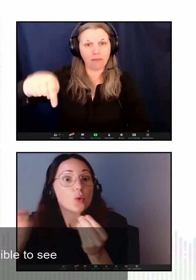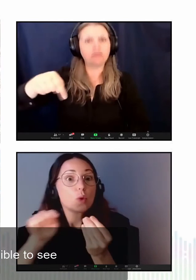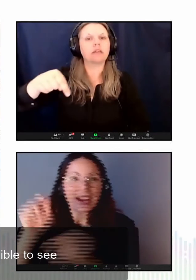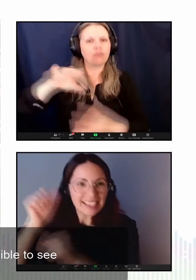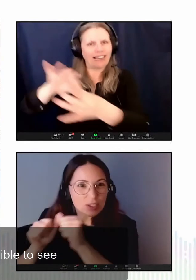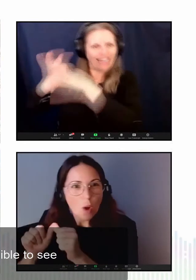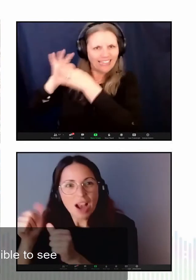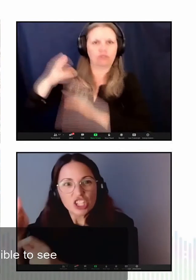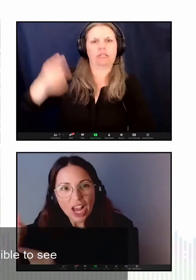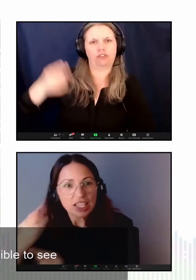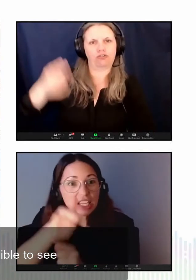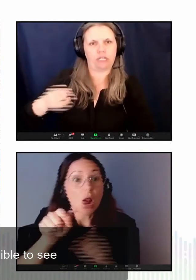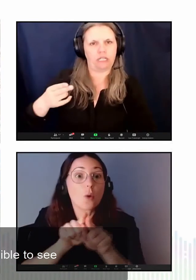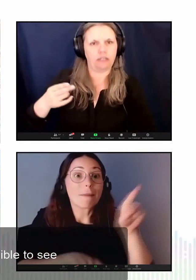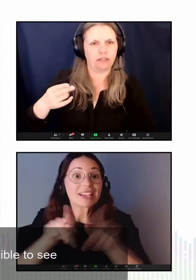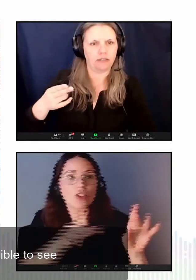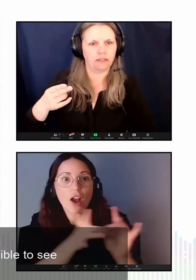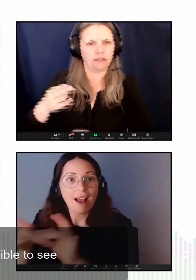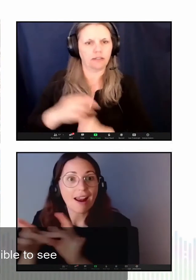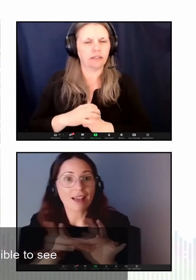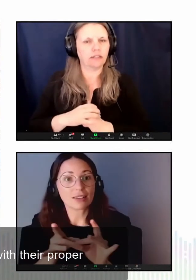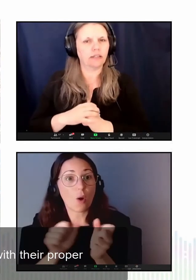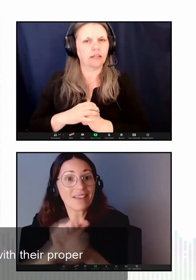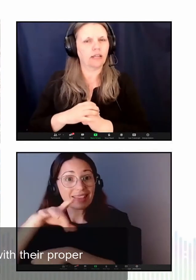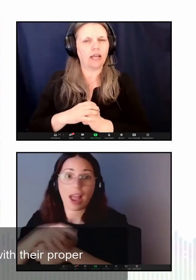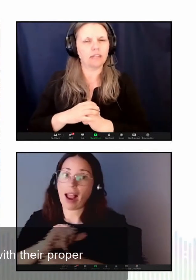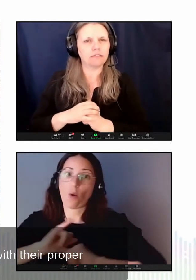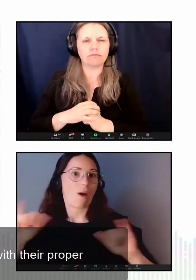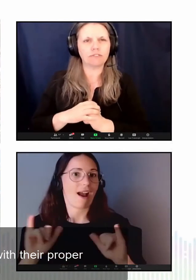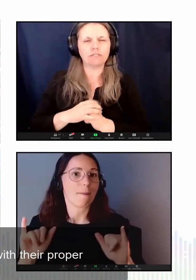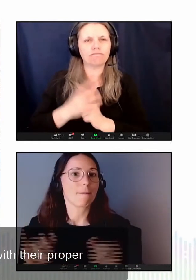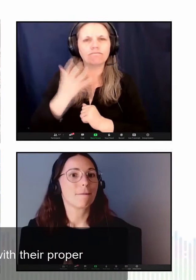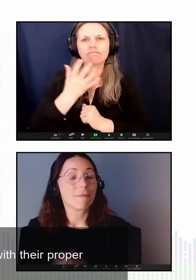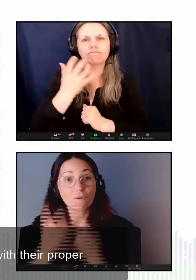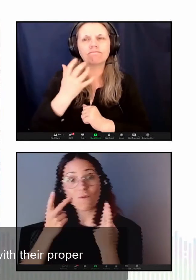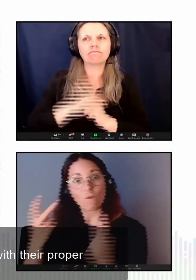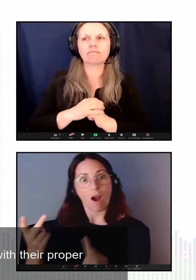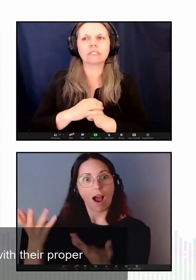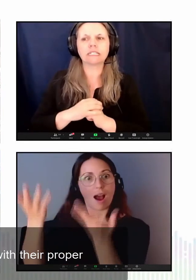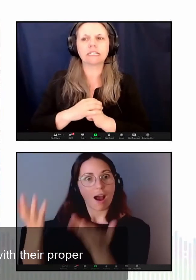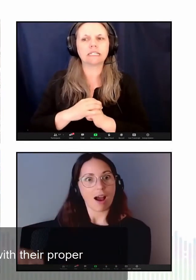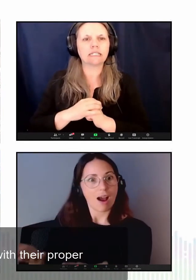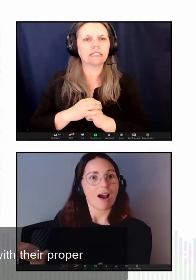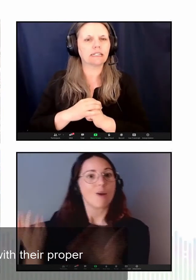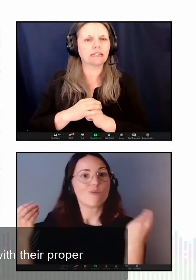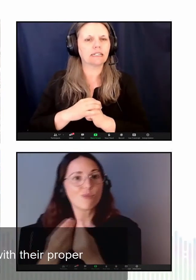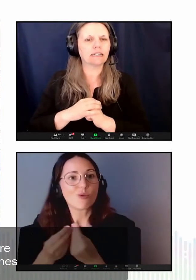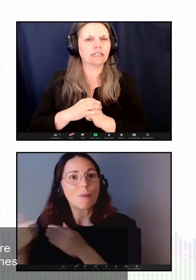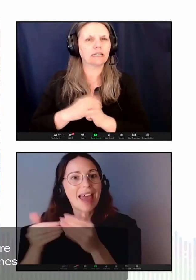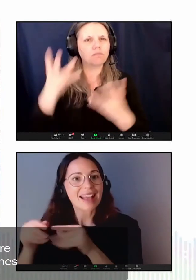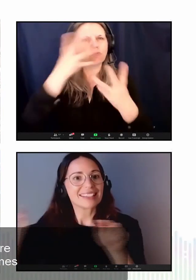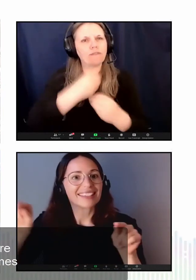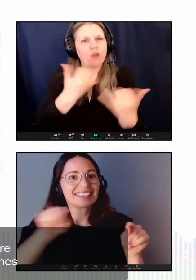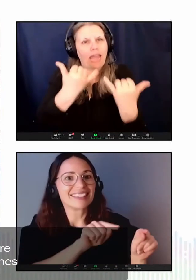the land. And it's incredible to see, that a lot of places are now being renamed with their